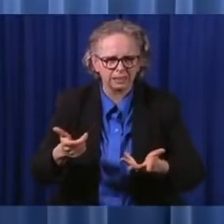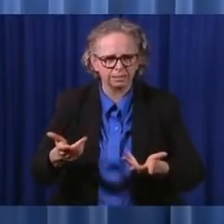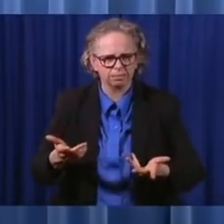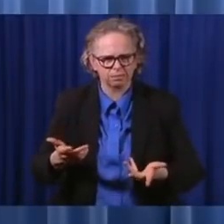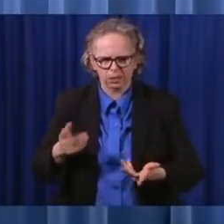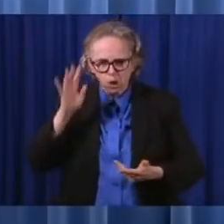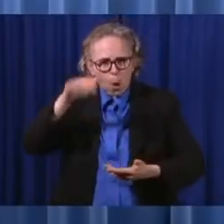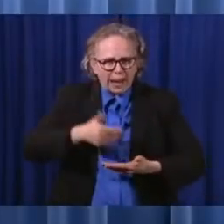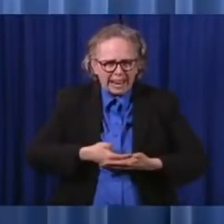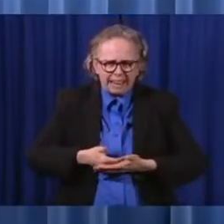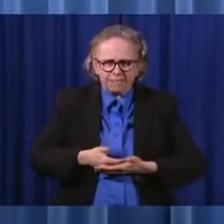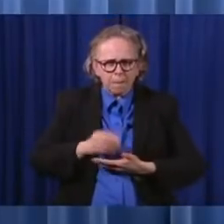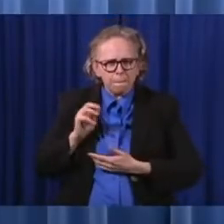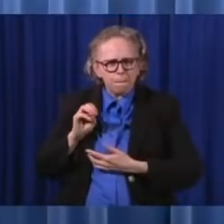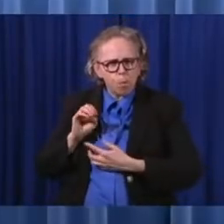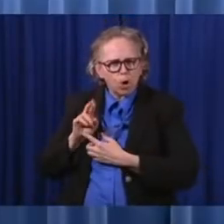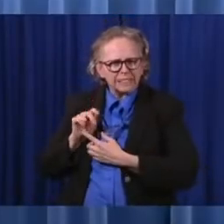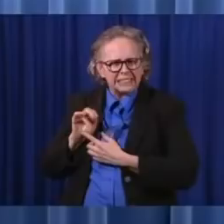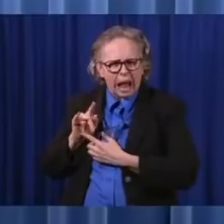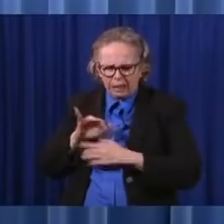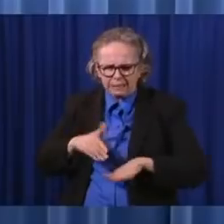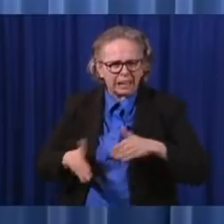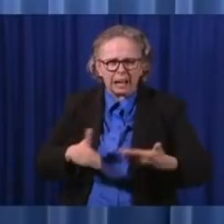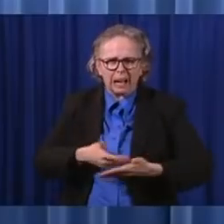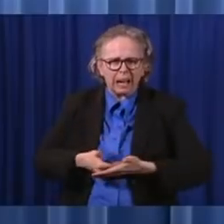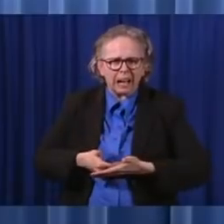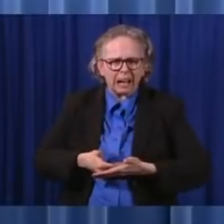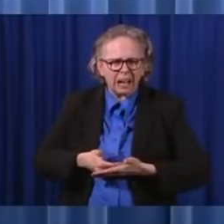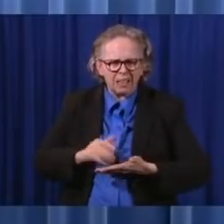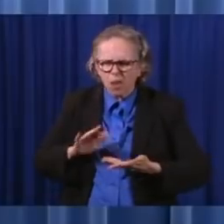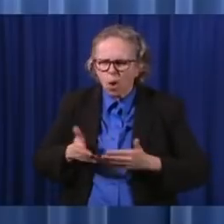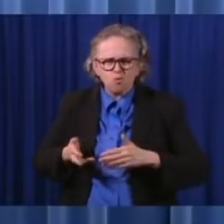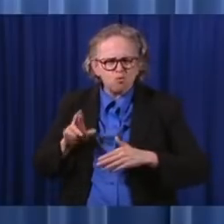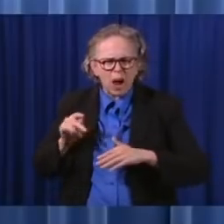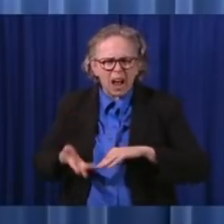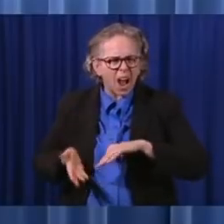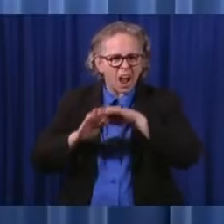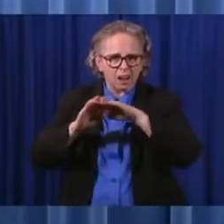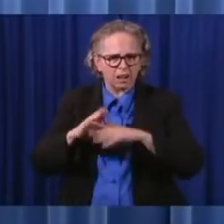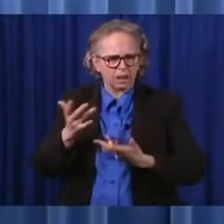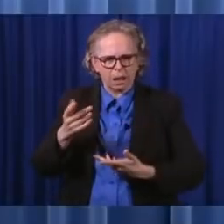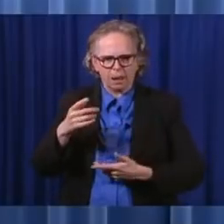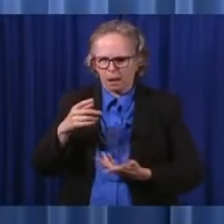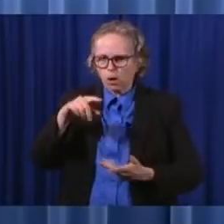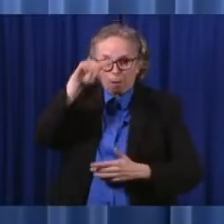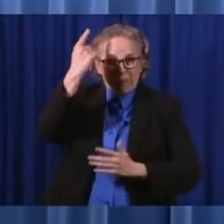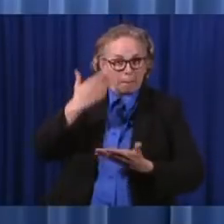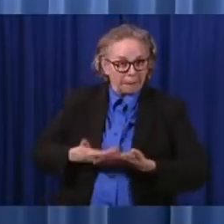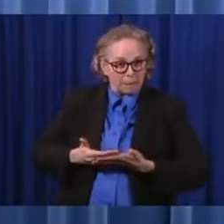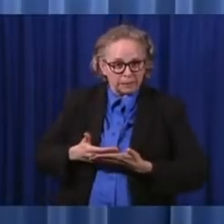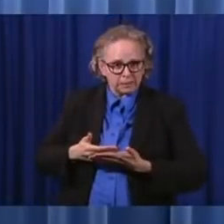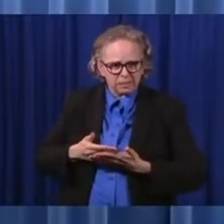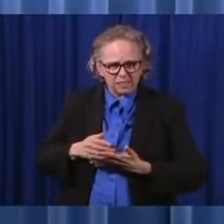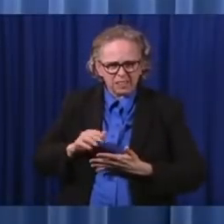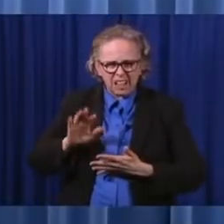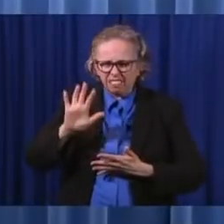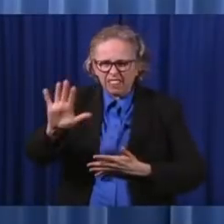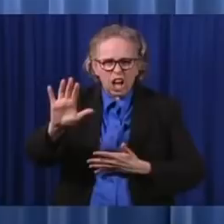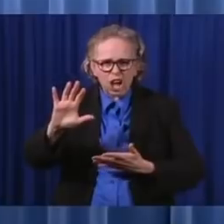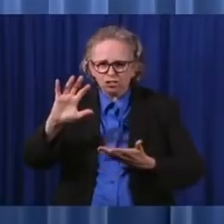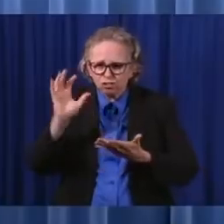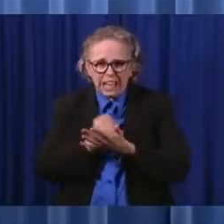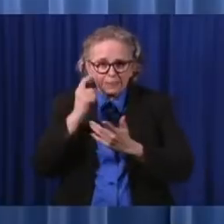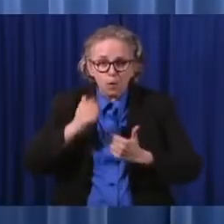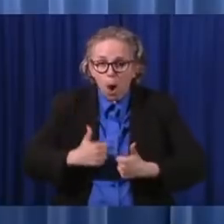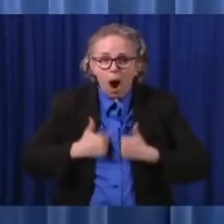which if you are a black baby, your odds are 3 times as much that you're not going to make it. So that should shock all of